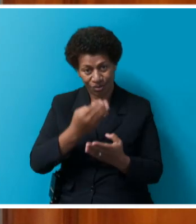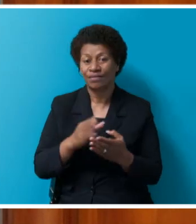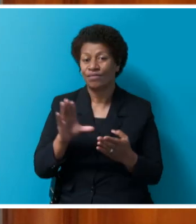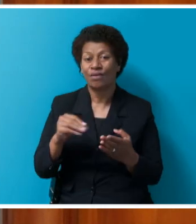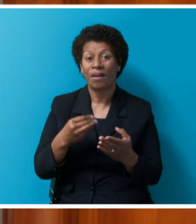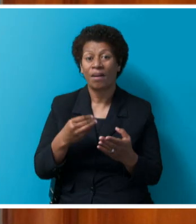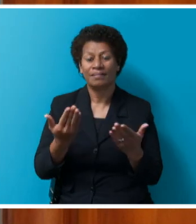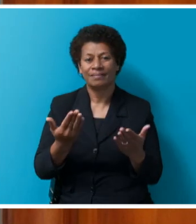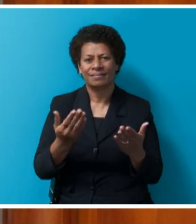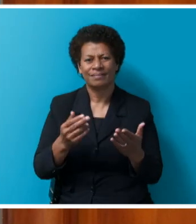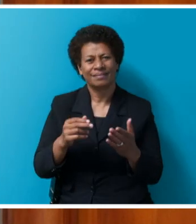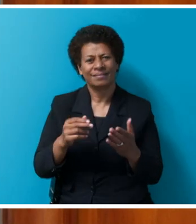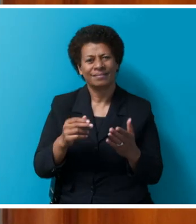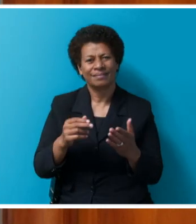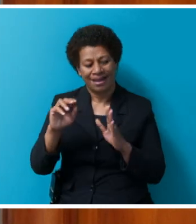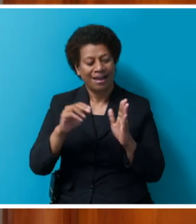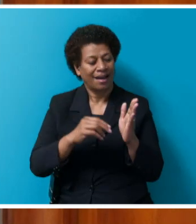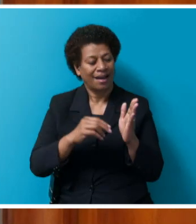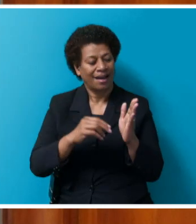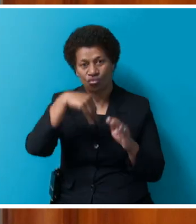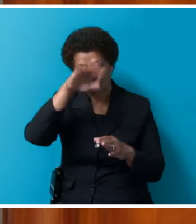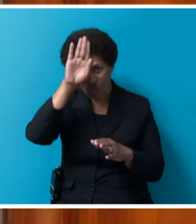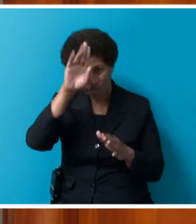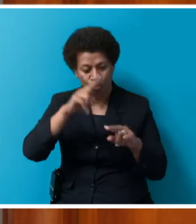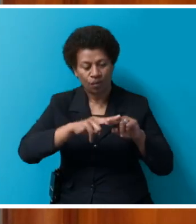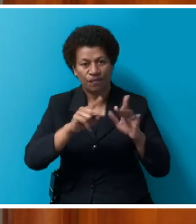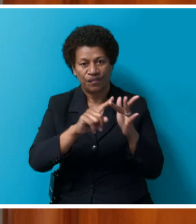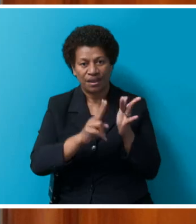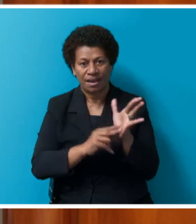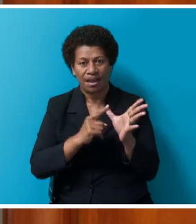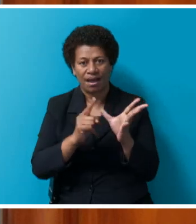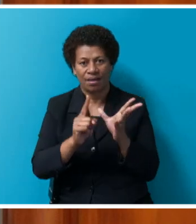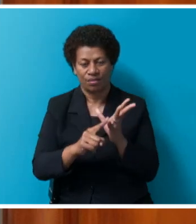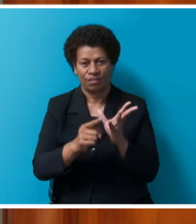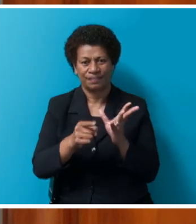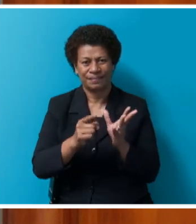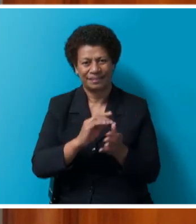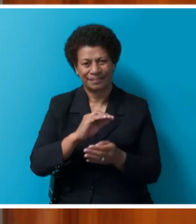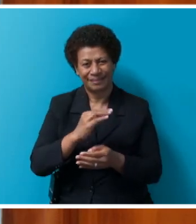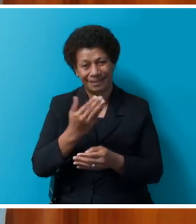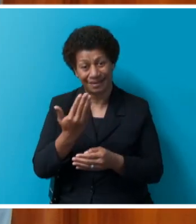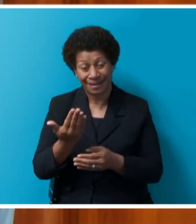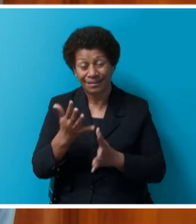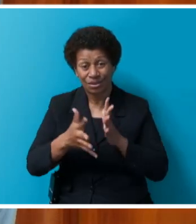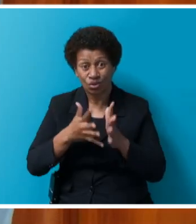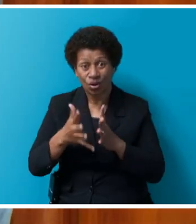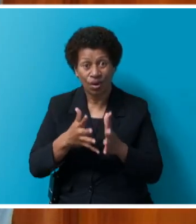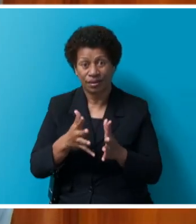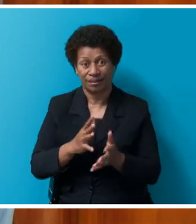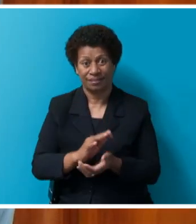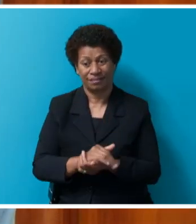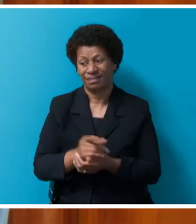School, who embodied the future of our traditions at the Tuinayao's installation? That was the story deserving of his